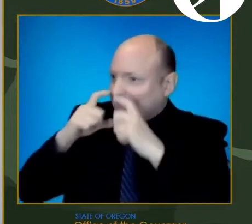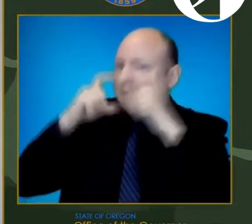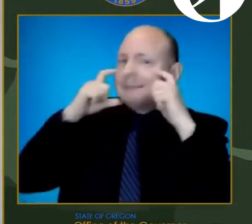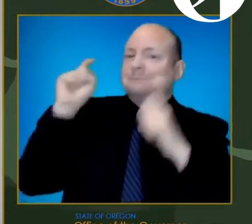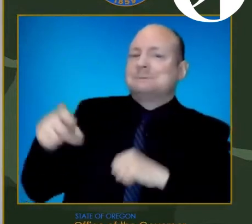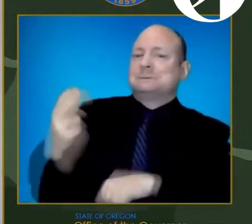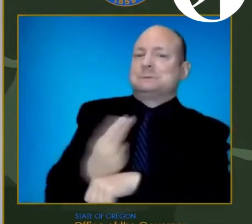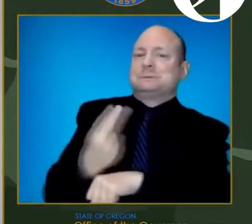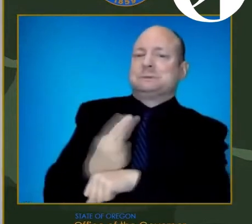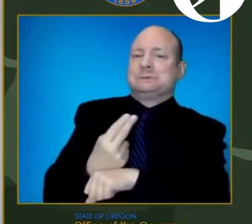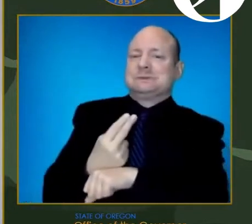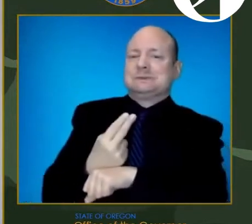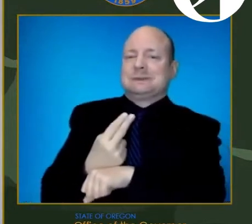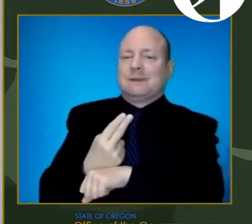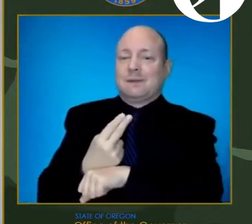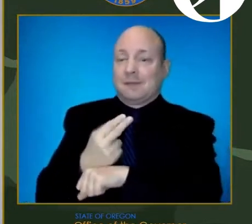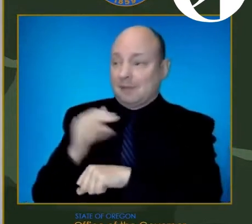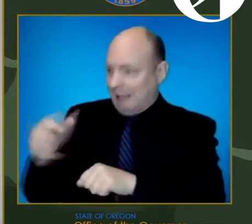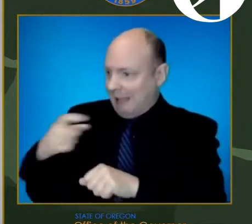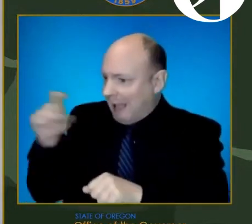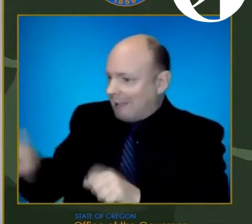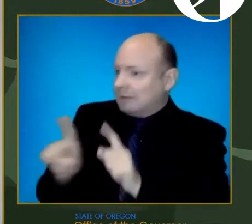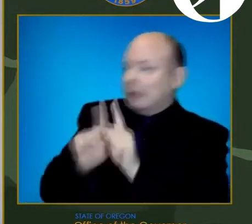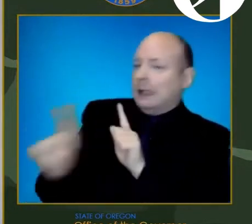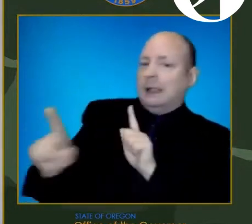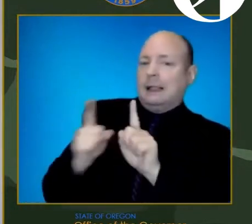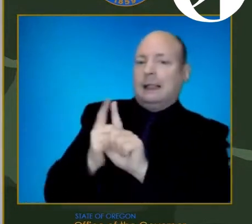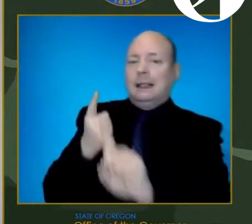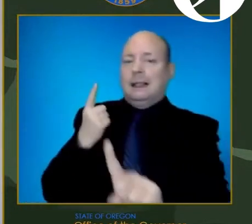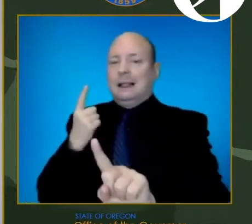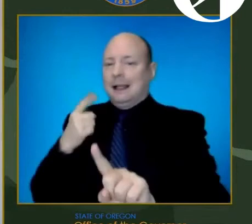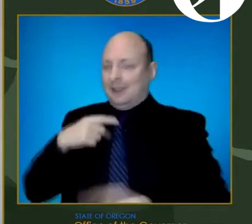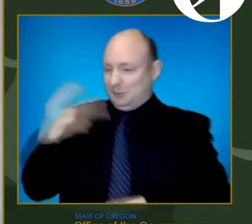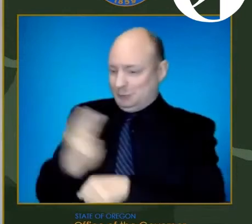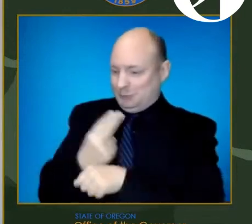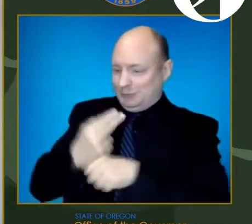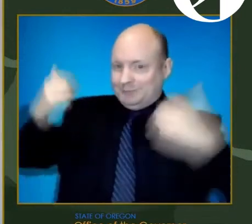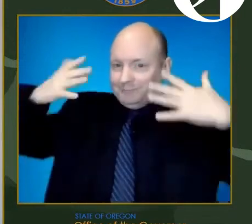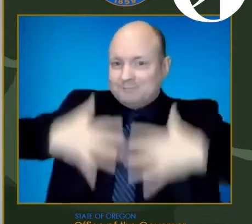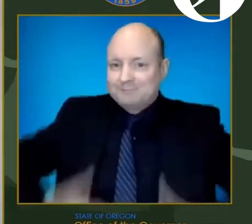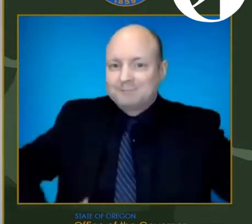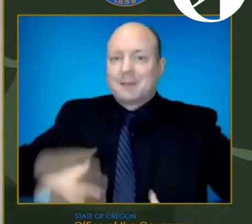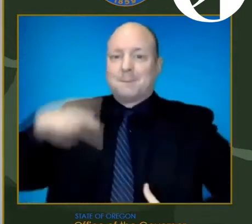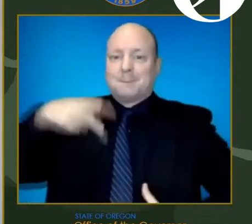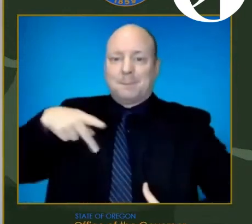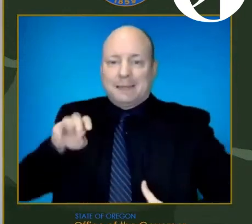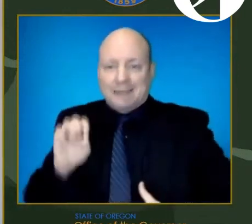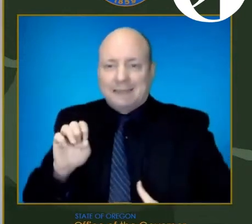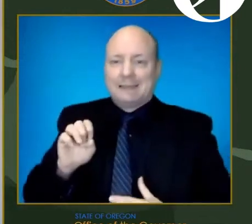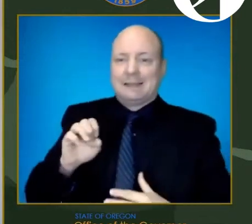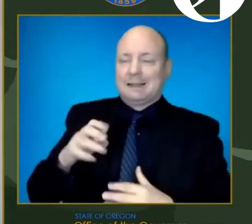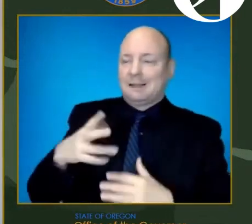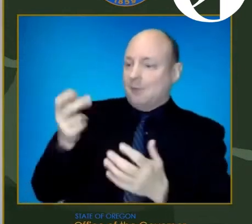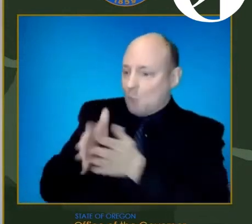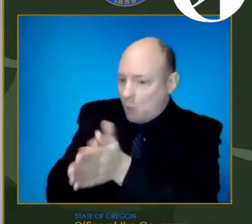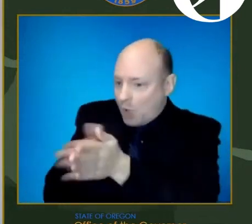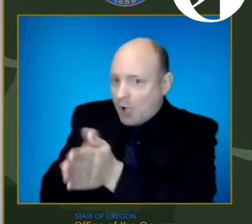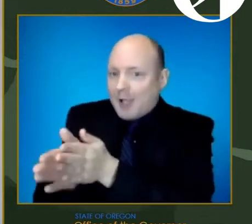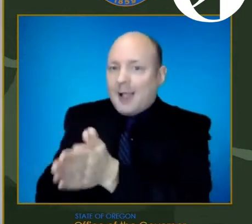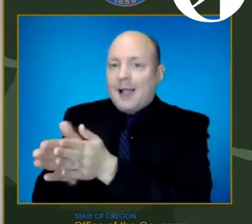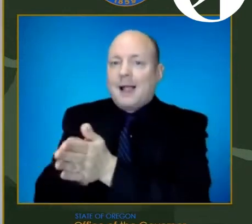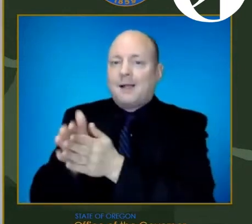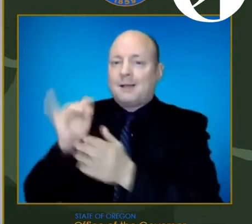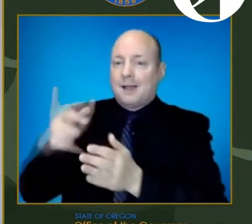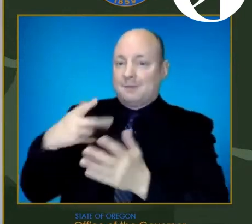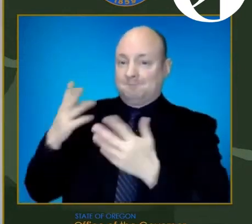in our workrooms, kind of optimizing our use of PPE and, you know, hand hygiene. But also a lot of our conversations with patients are kind of